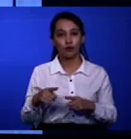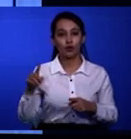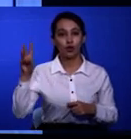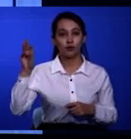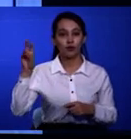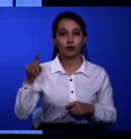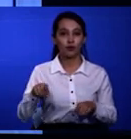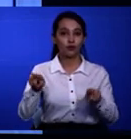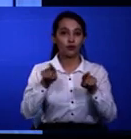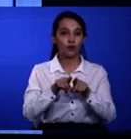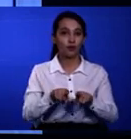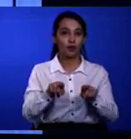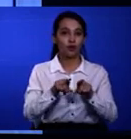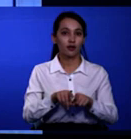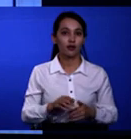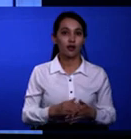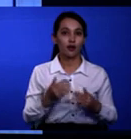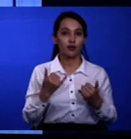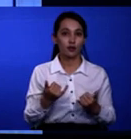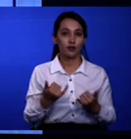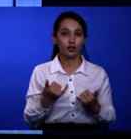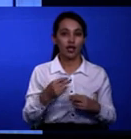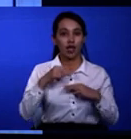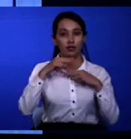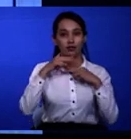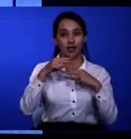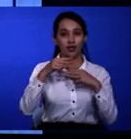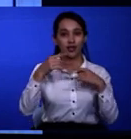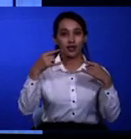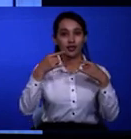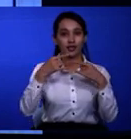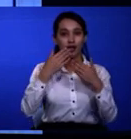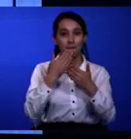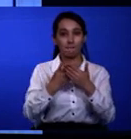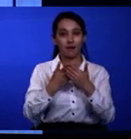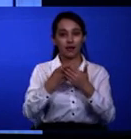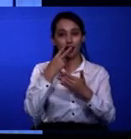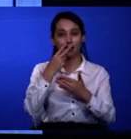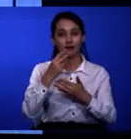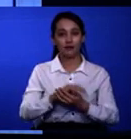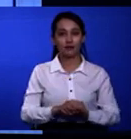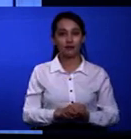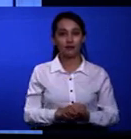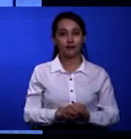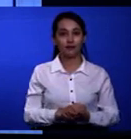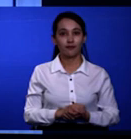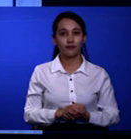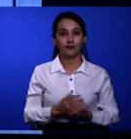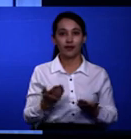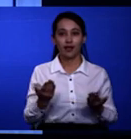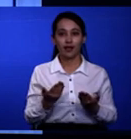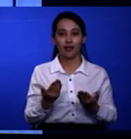ham xuddi shunday. Endi esa siz diqqatingizni namunaga jalb qiling.